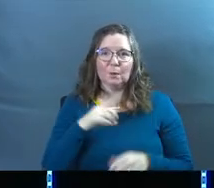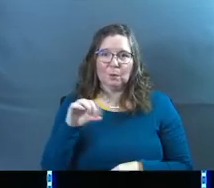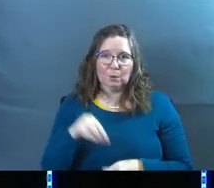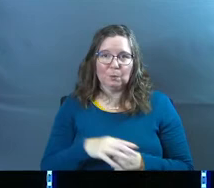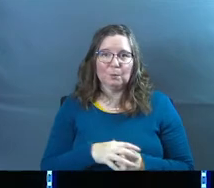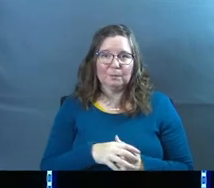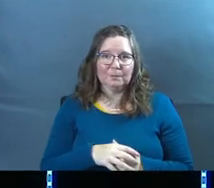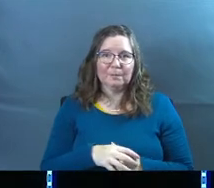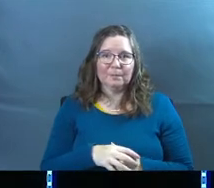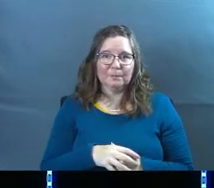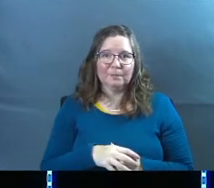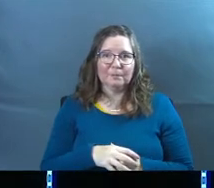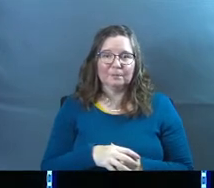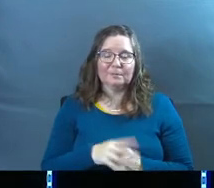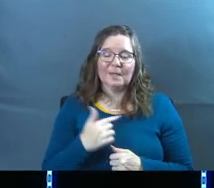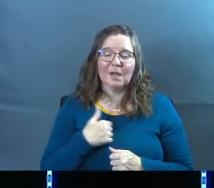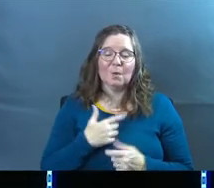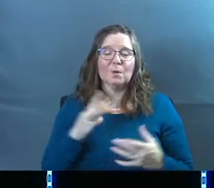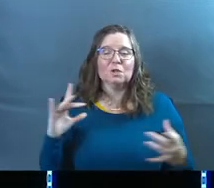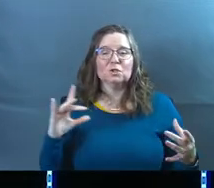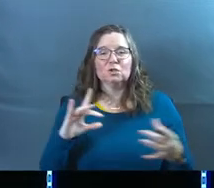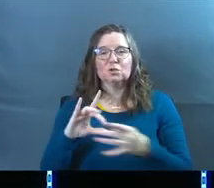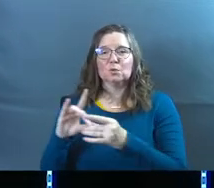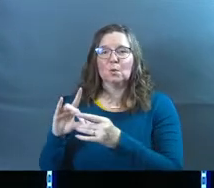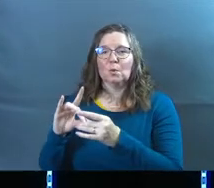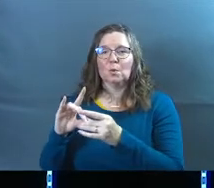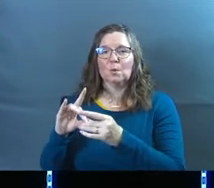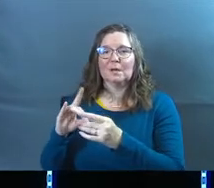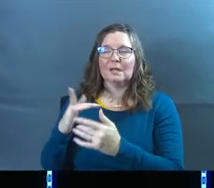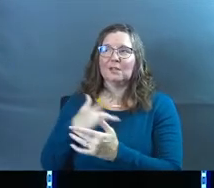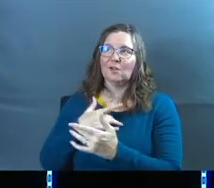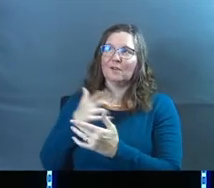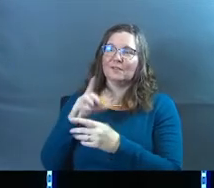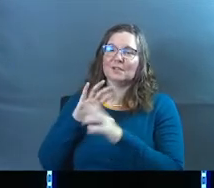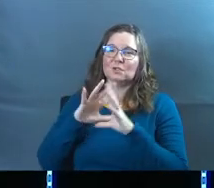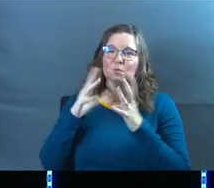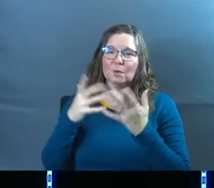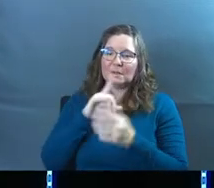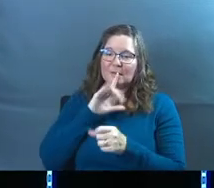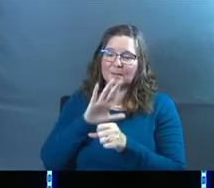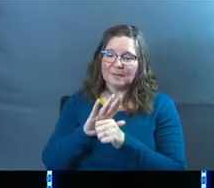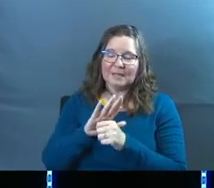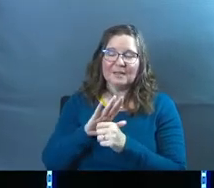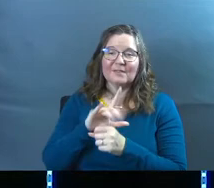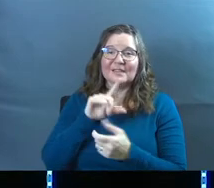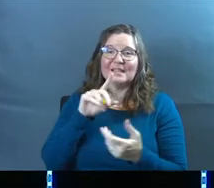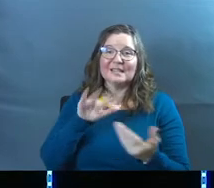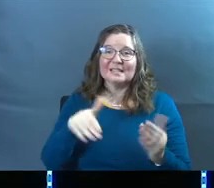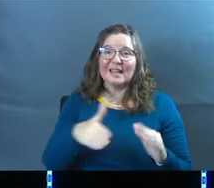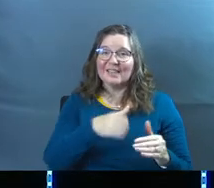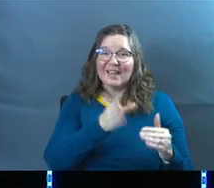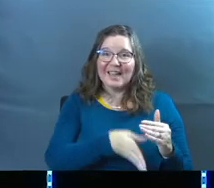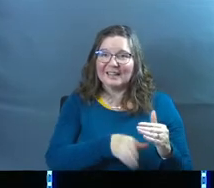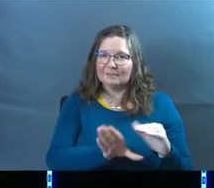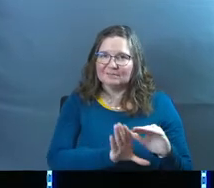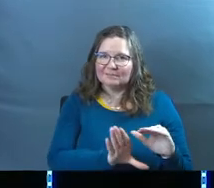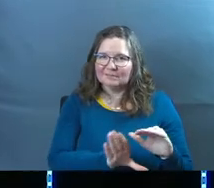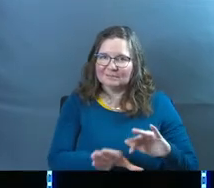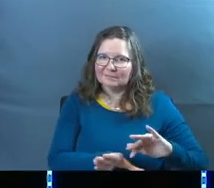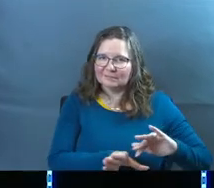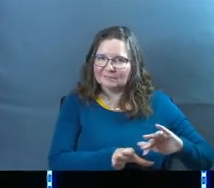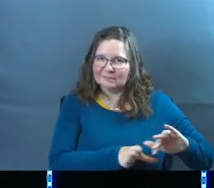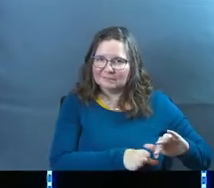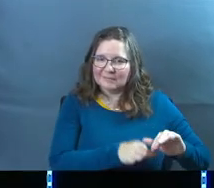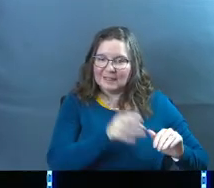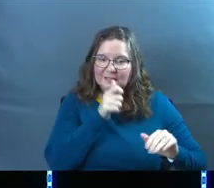do. And we join in the heart of this world that believes that death is our end. And we dread it. And